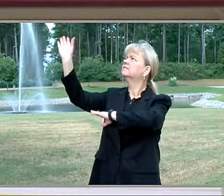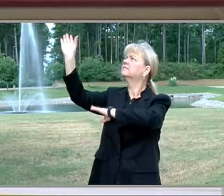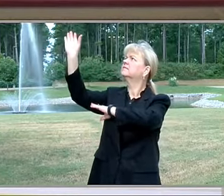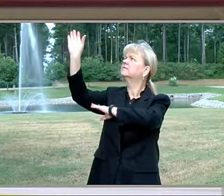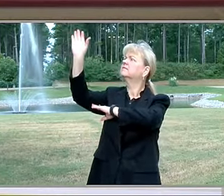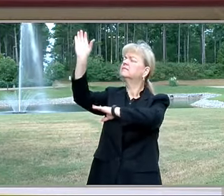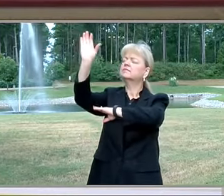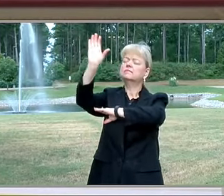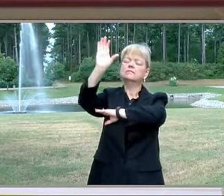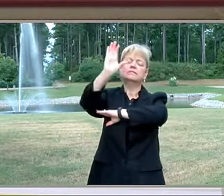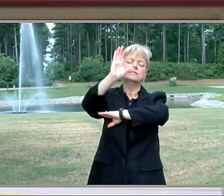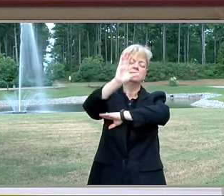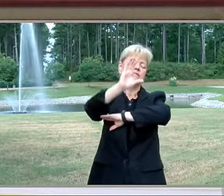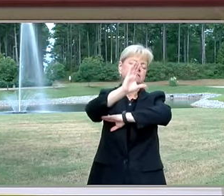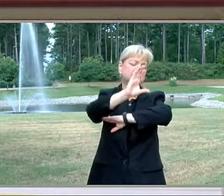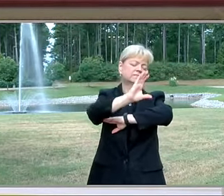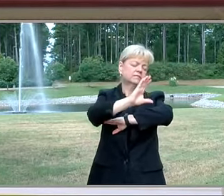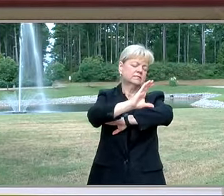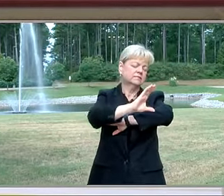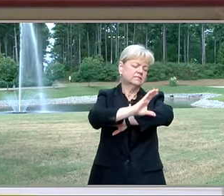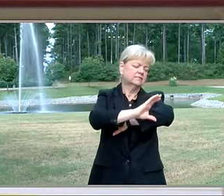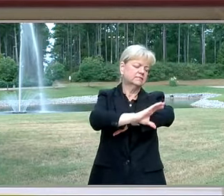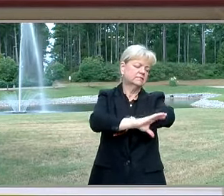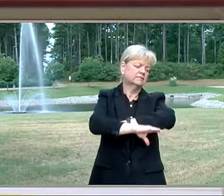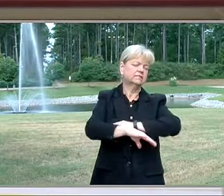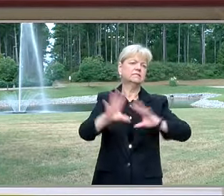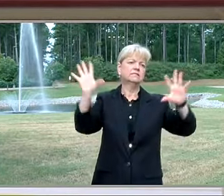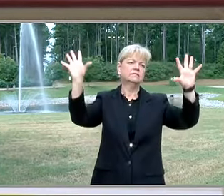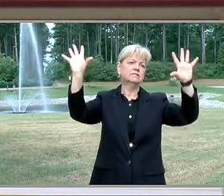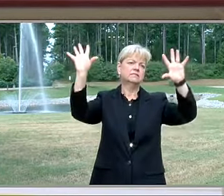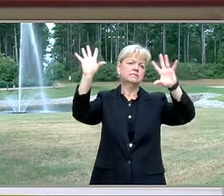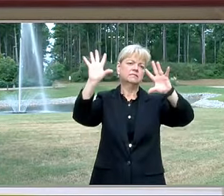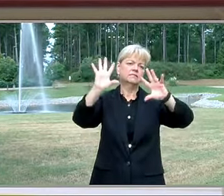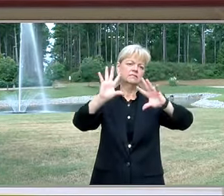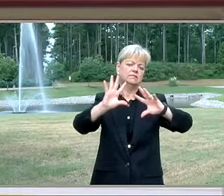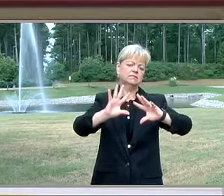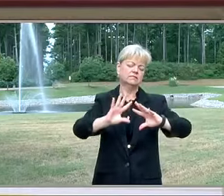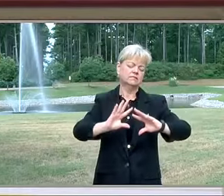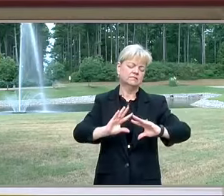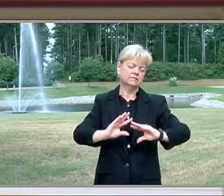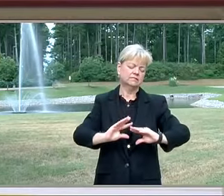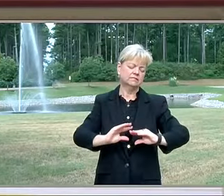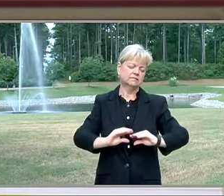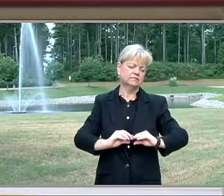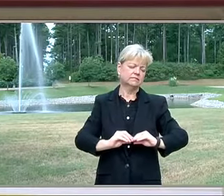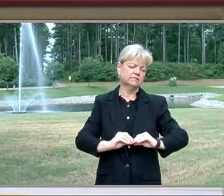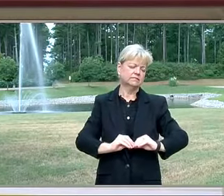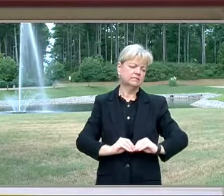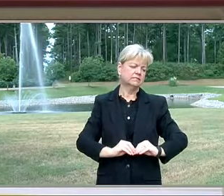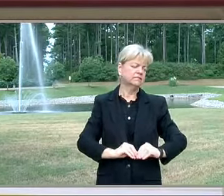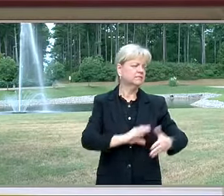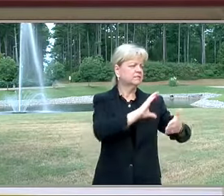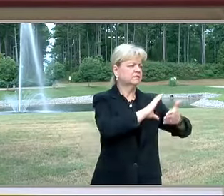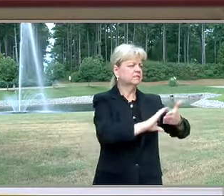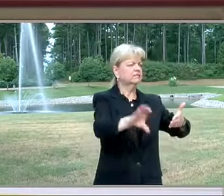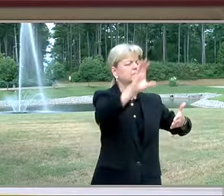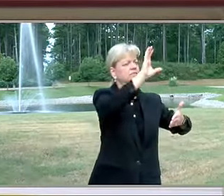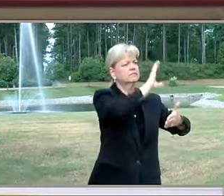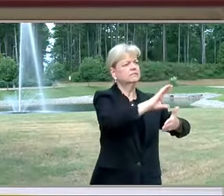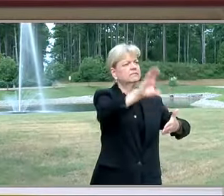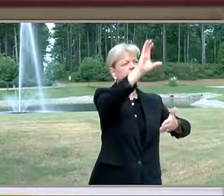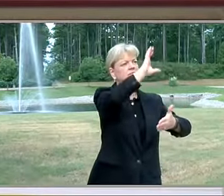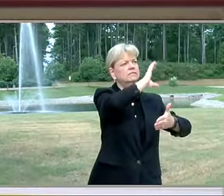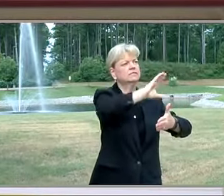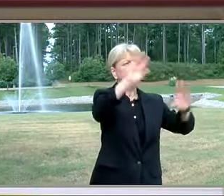hailed at the twilight's last gleaming, whose broad